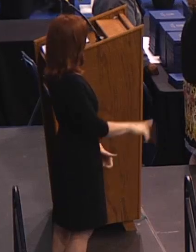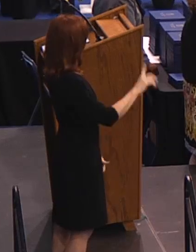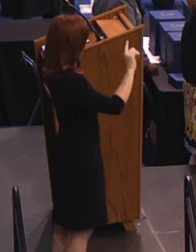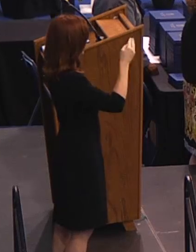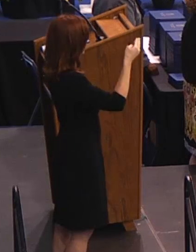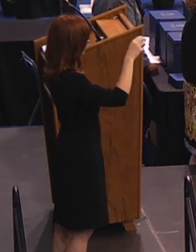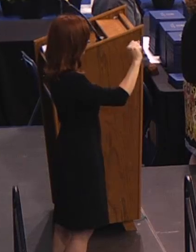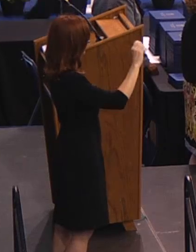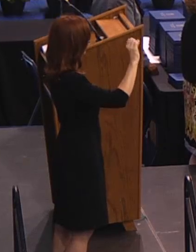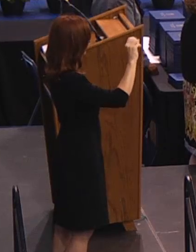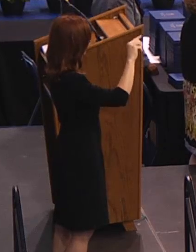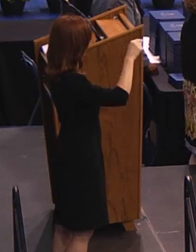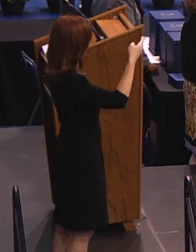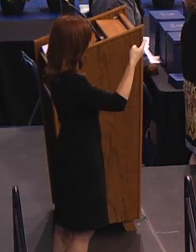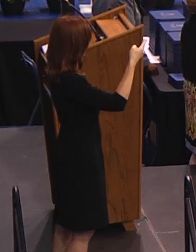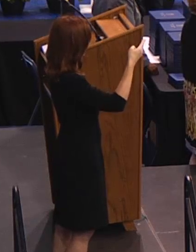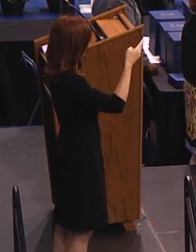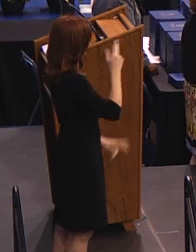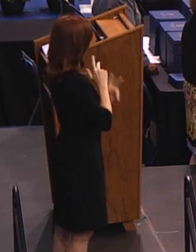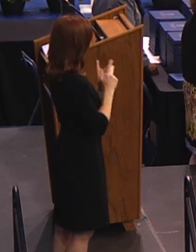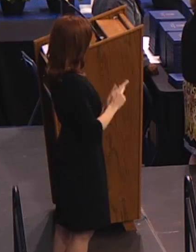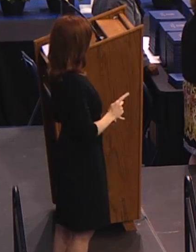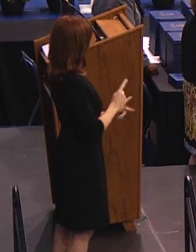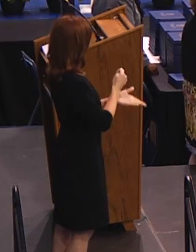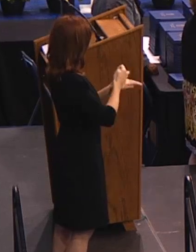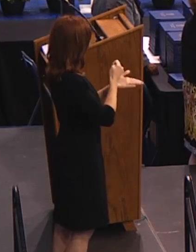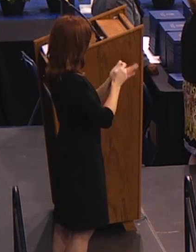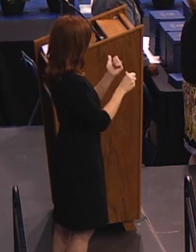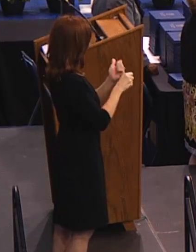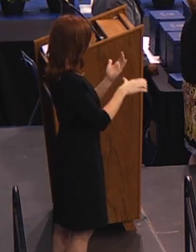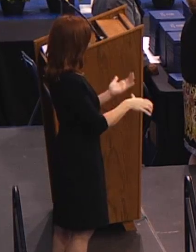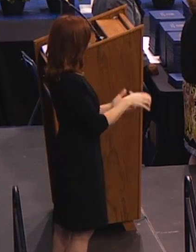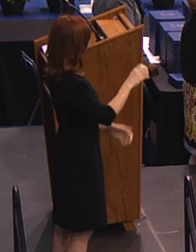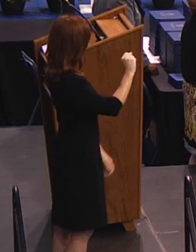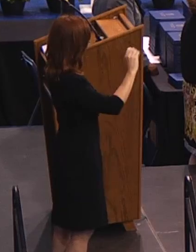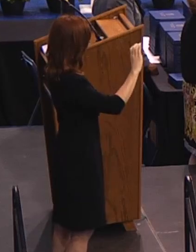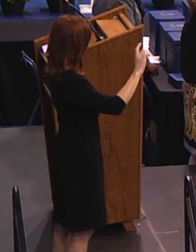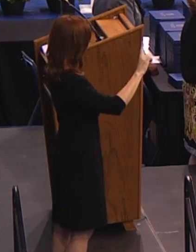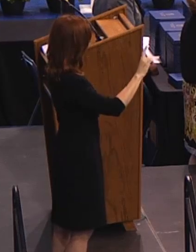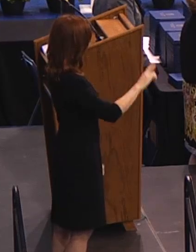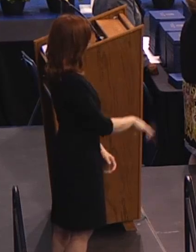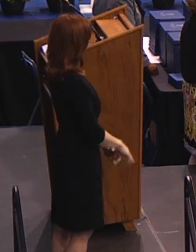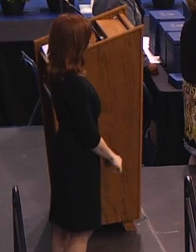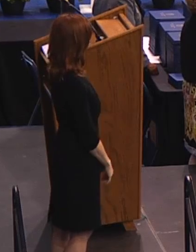Thomas Christopher Smith, Physical Therapist Assistant, summa cum laude. Yeah.